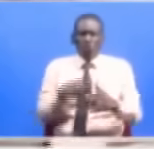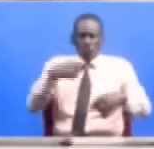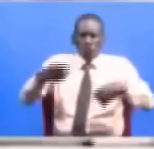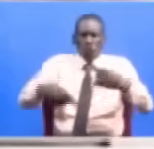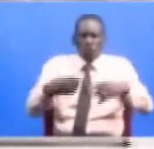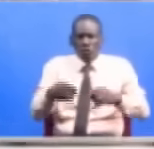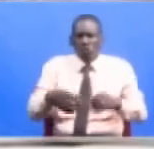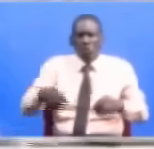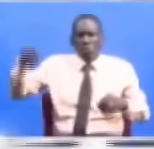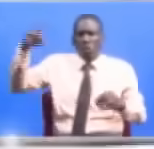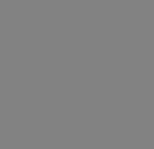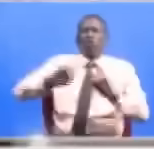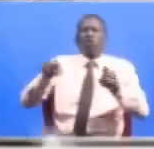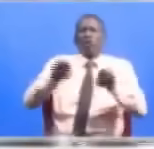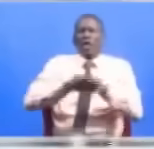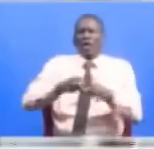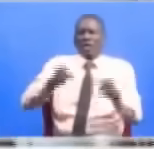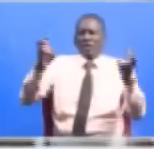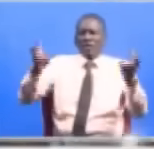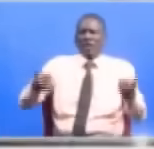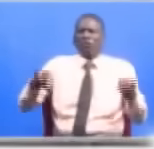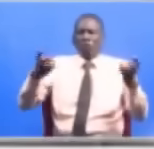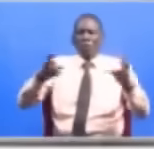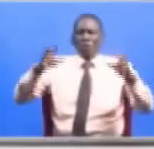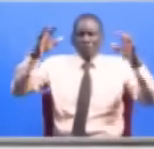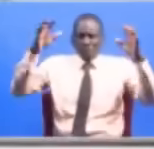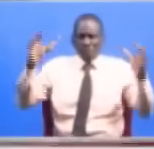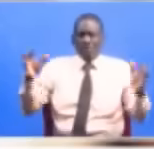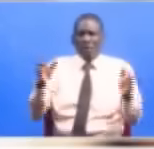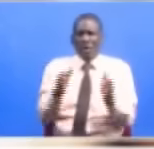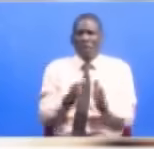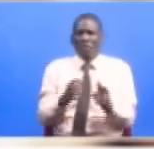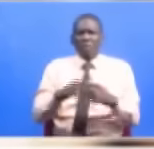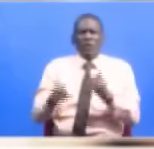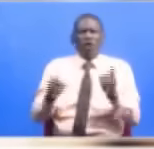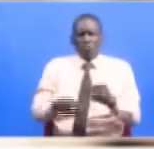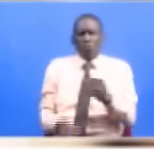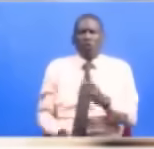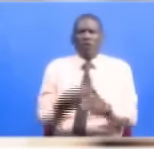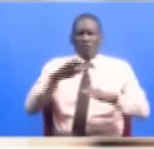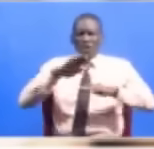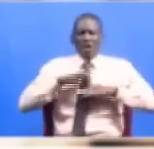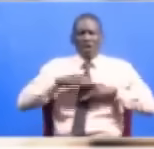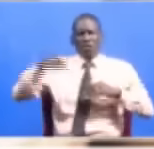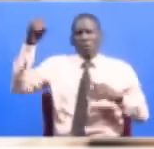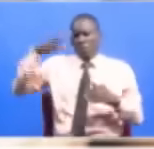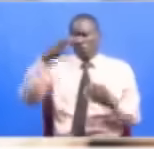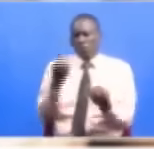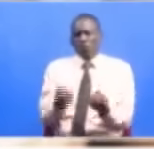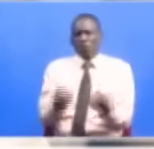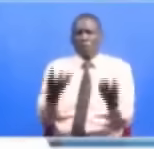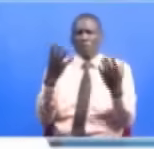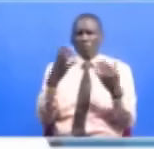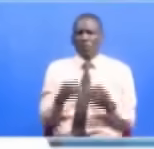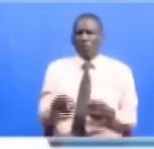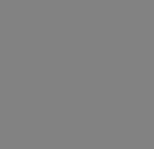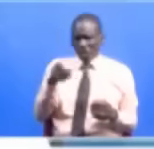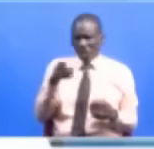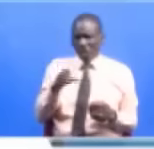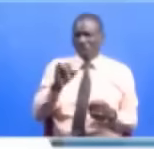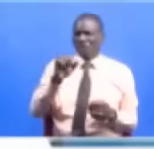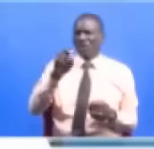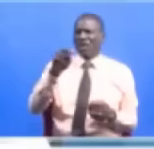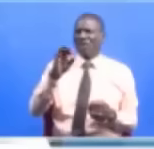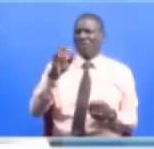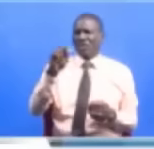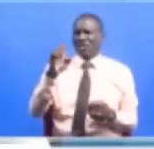unlike transformers, which are large in size but fail to produce enough power due to explosions. This infinity reactor has to